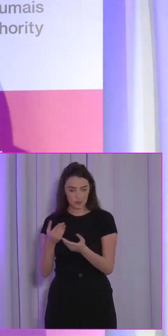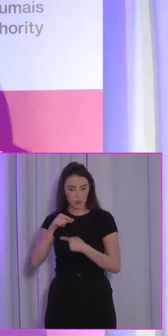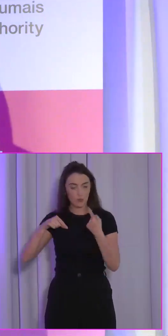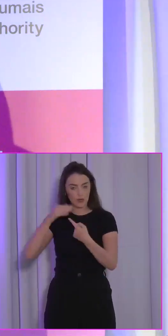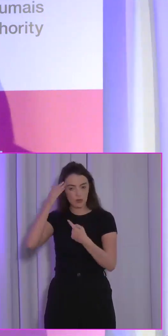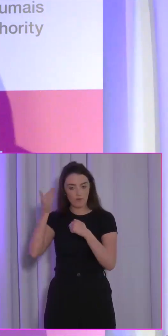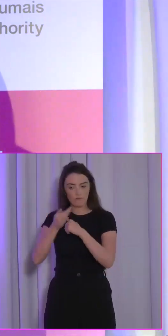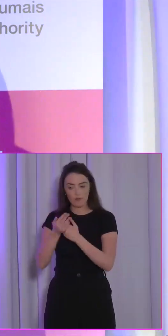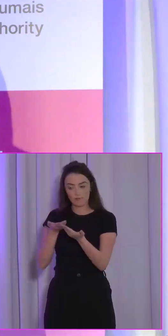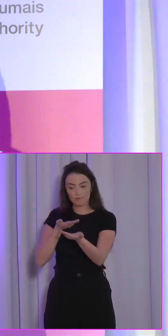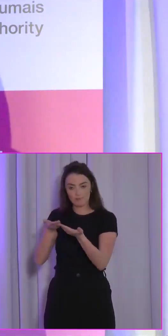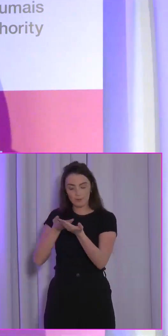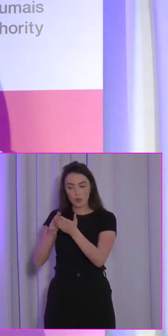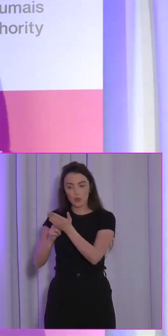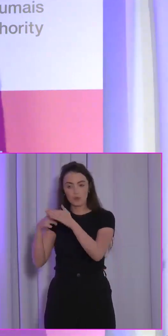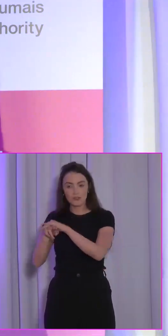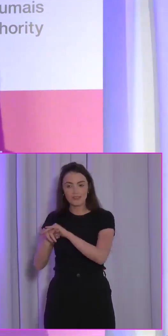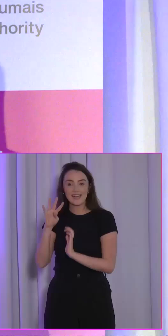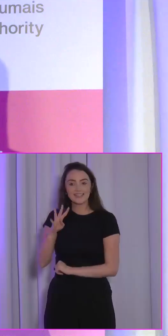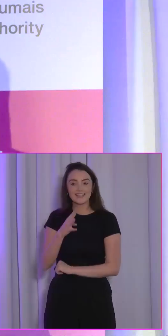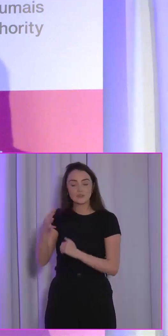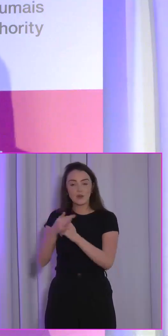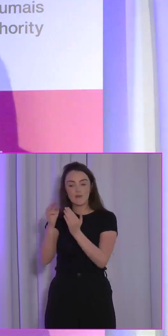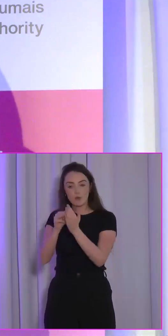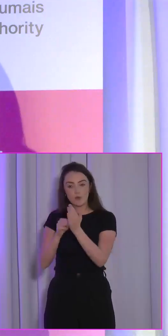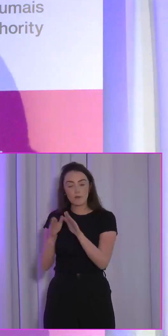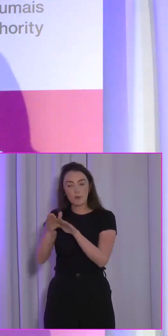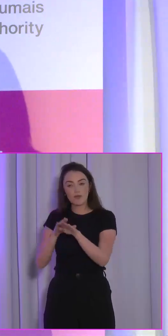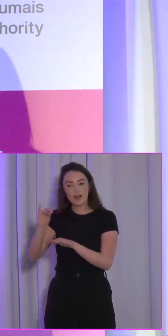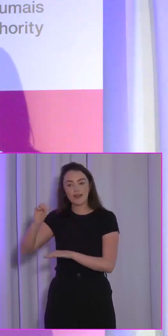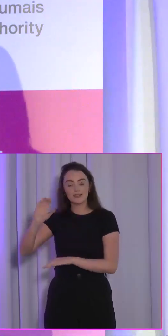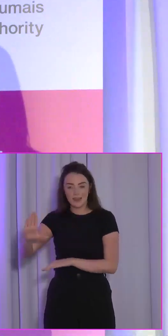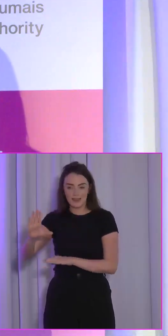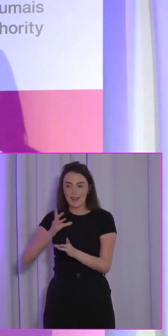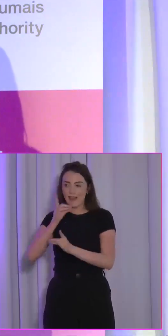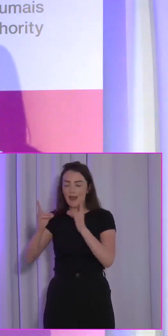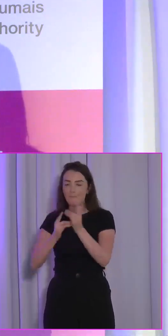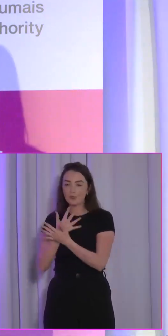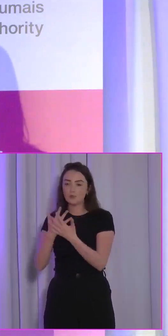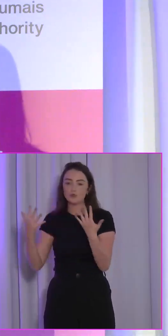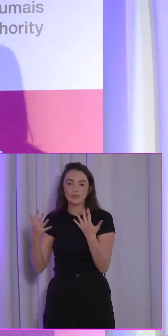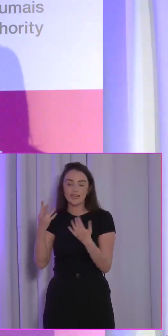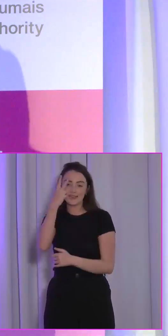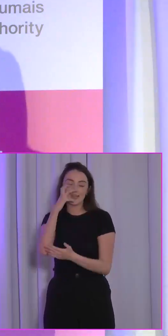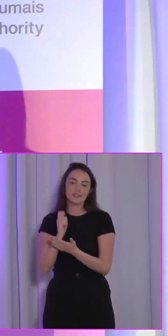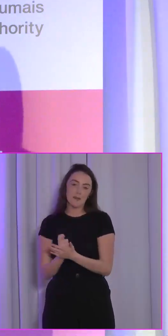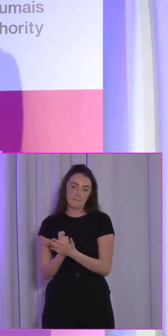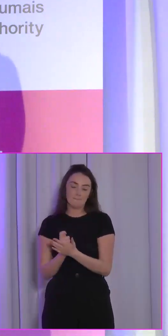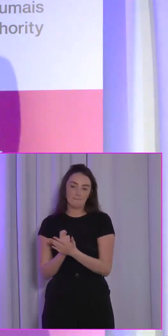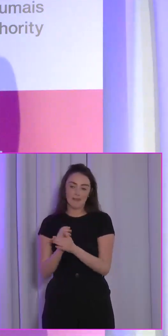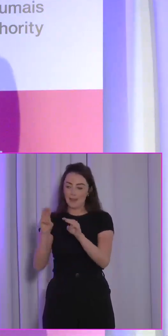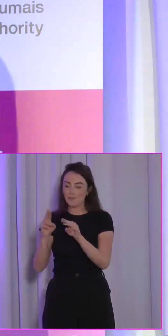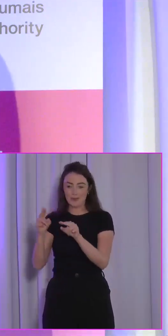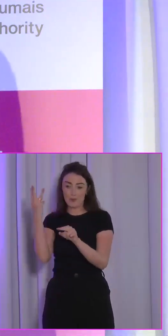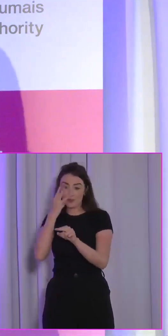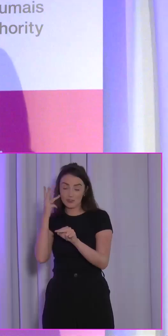our engagement with users, the scheduling of programming with ISL is happening too much in the middle of the night when people aren't